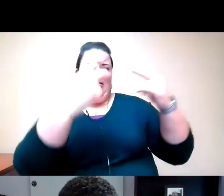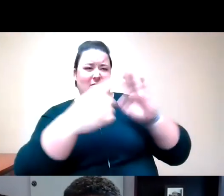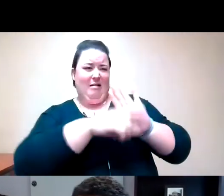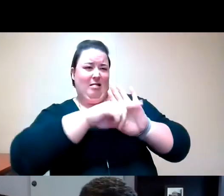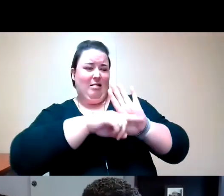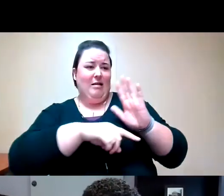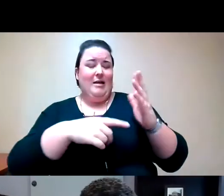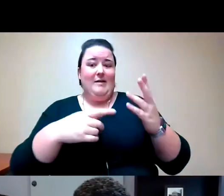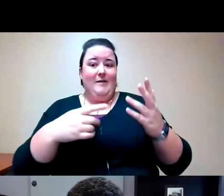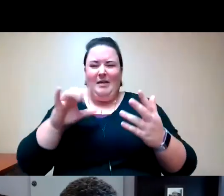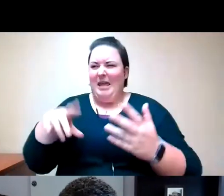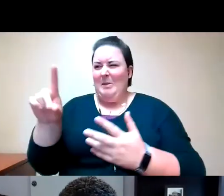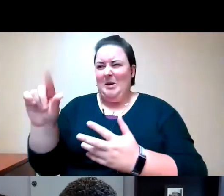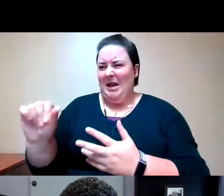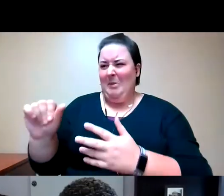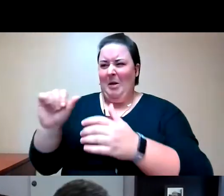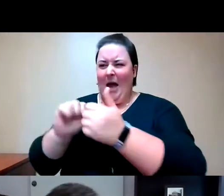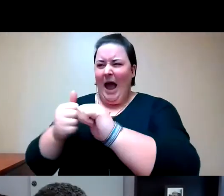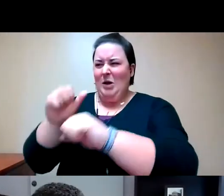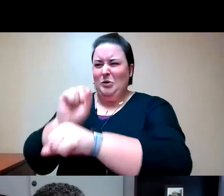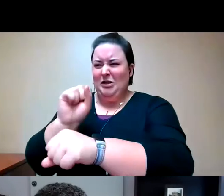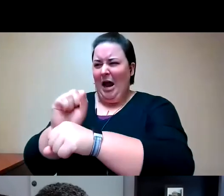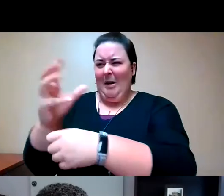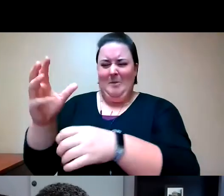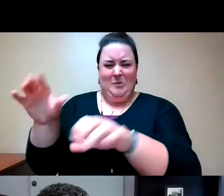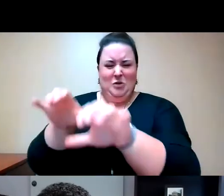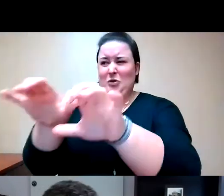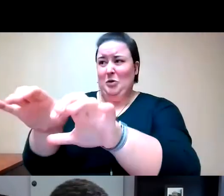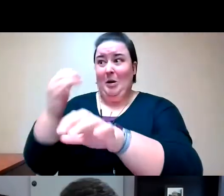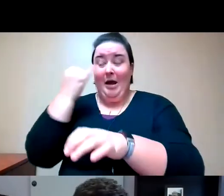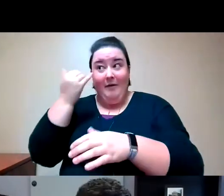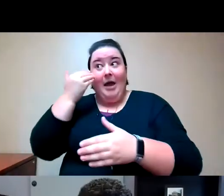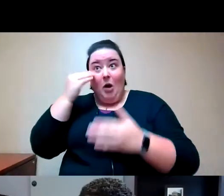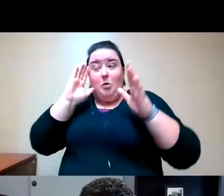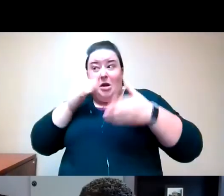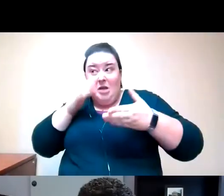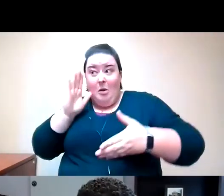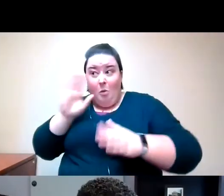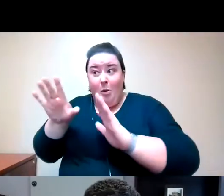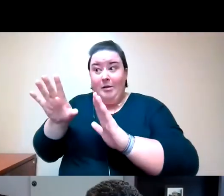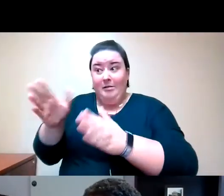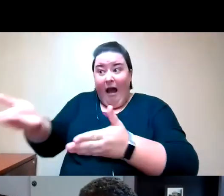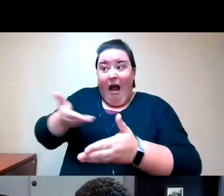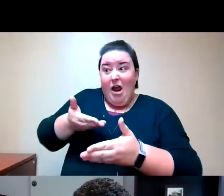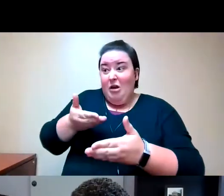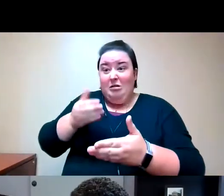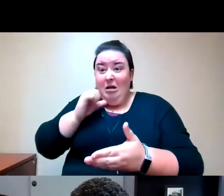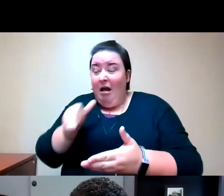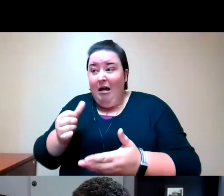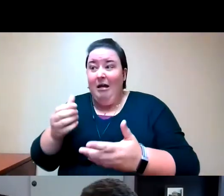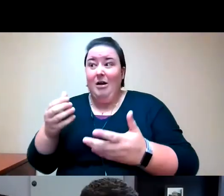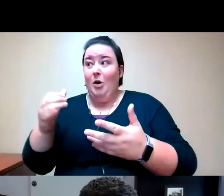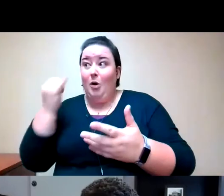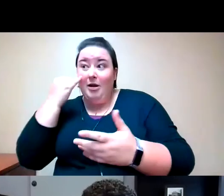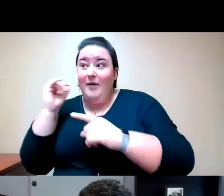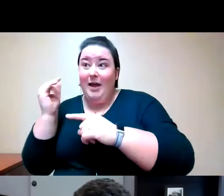person is disabled, how are they going to do this job? I mean, if I had known that they were autistic, I don't think I would have given them that opportunity. Or if I knew that they were coming in a